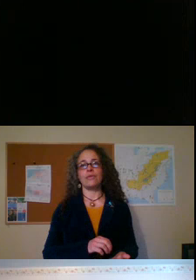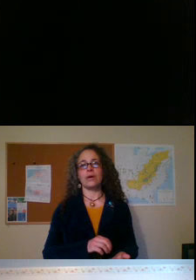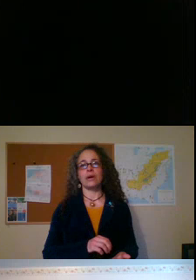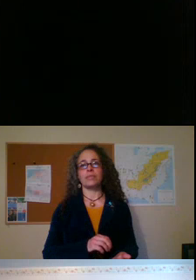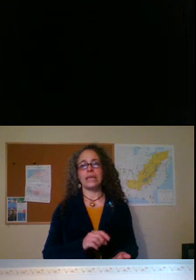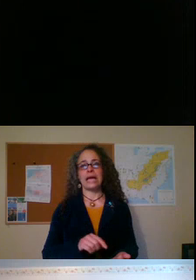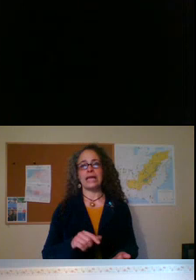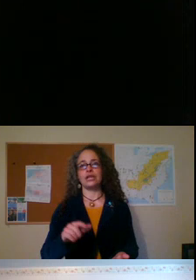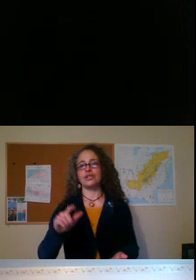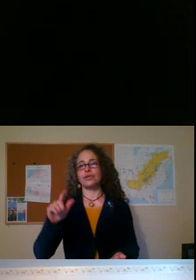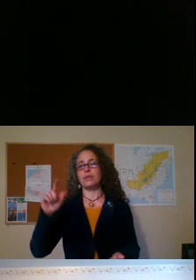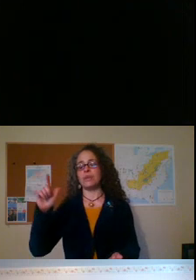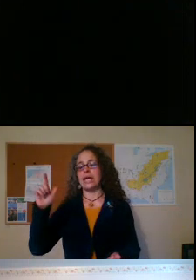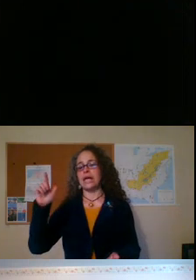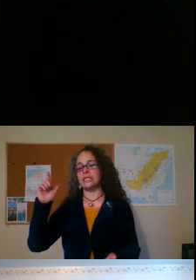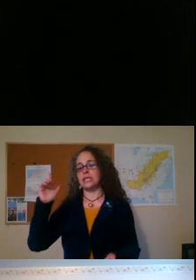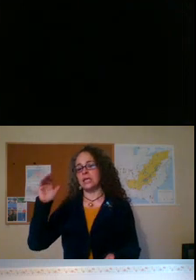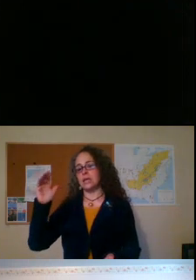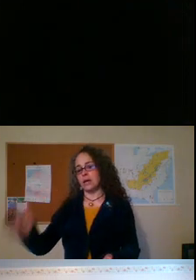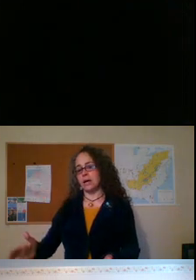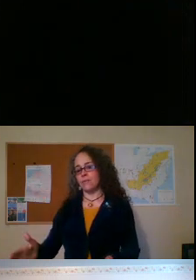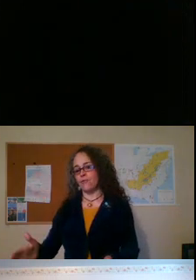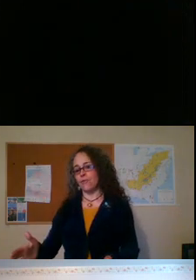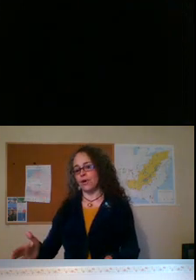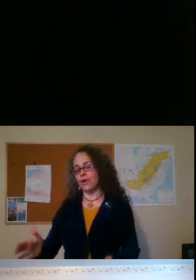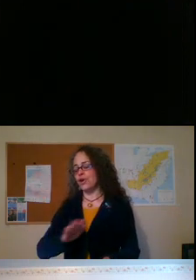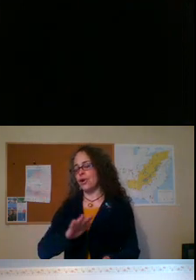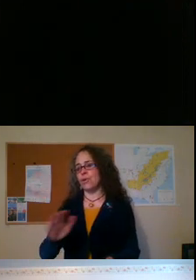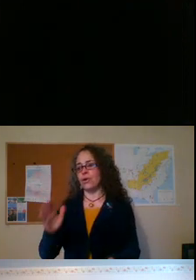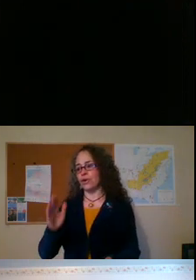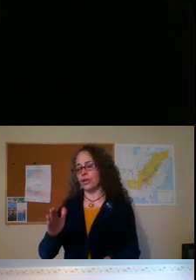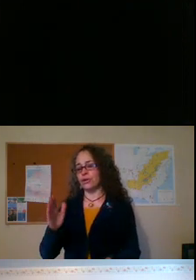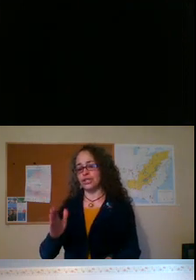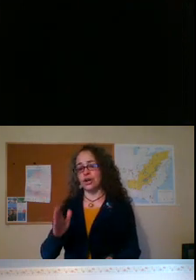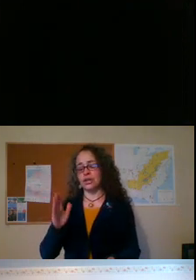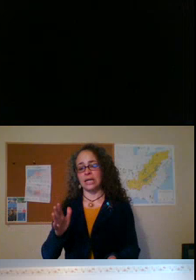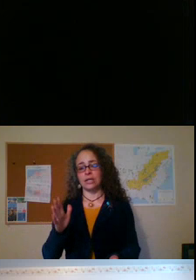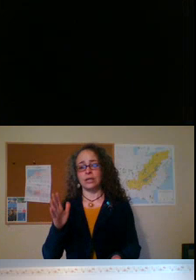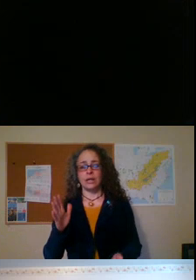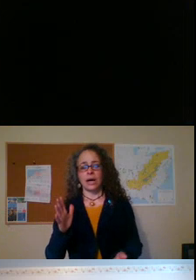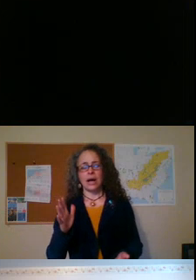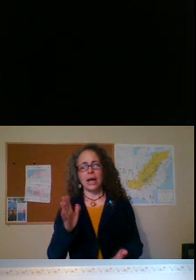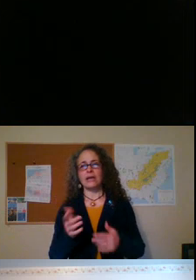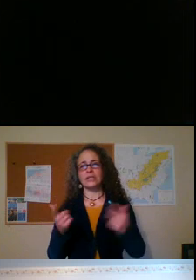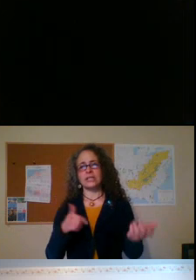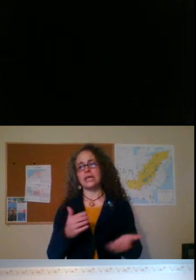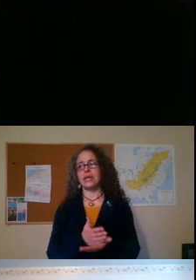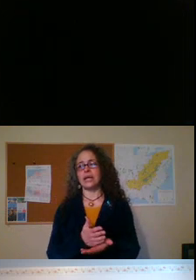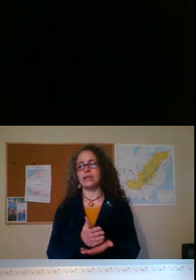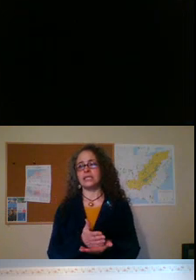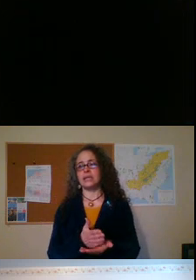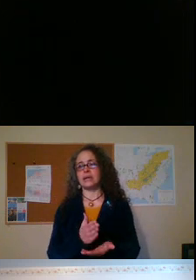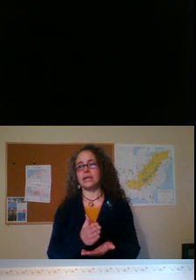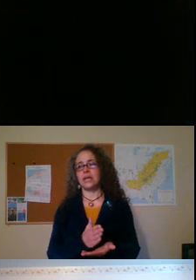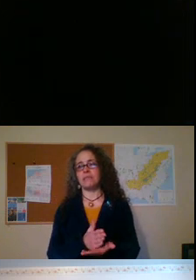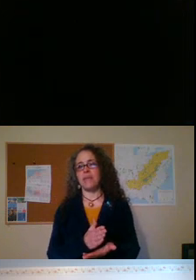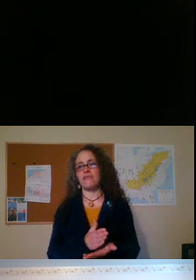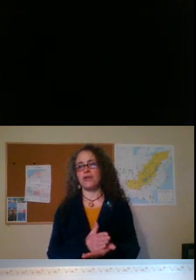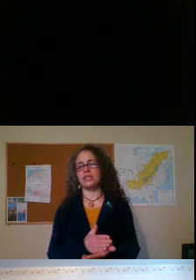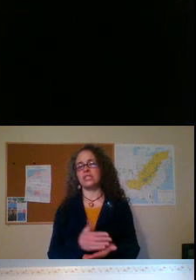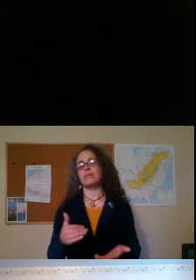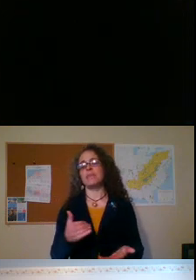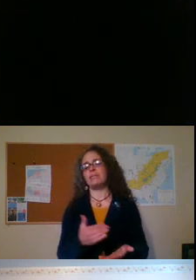anything that you are planning should be planned for no earlier start than, I said, like this year,